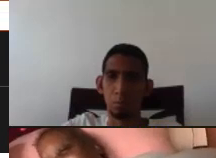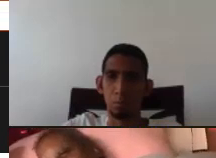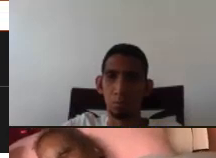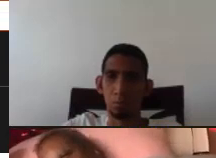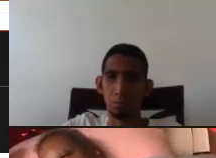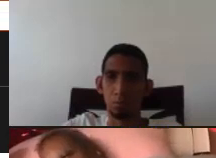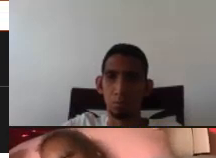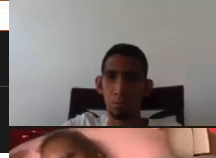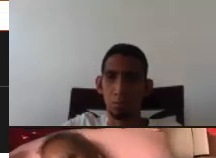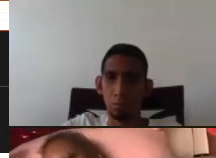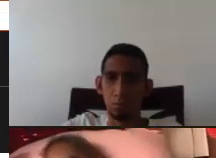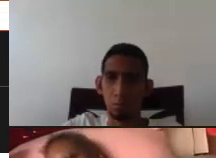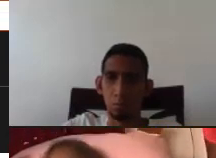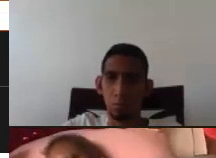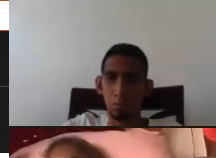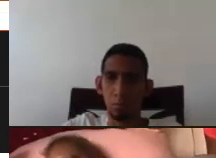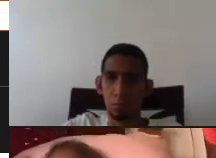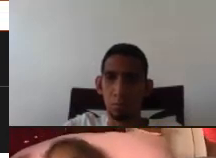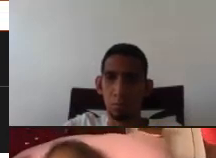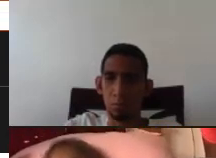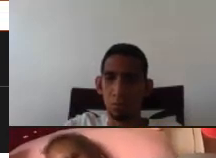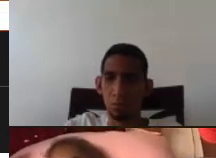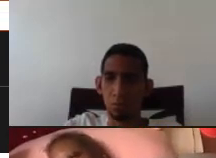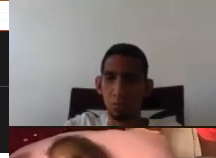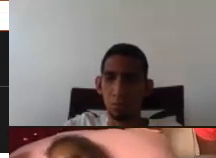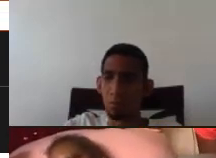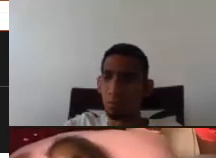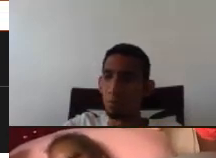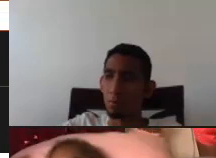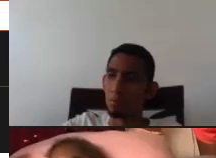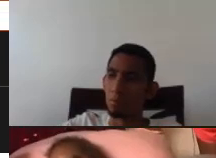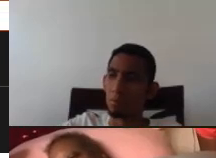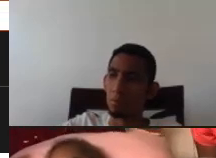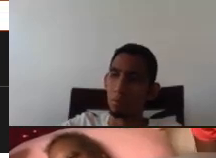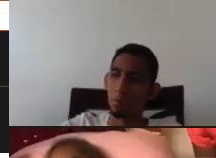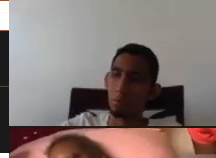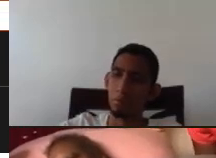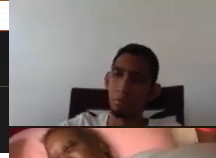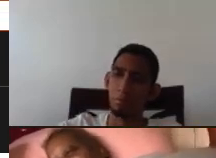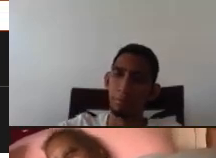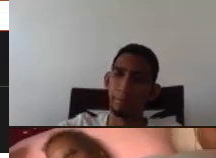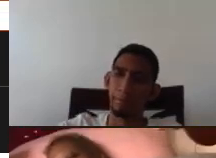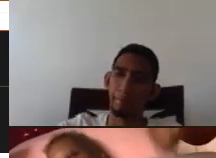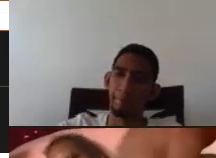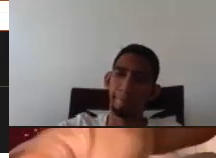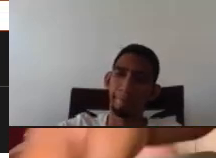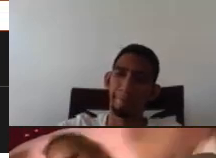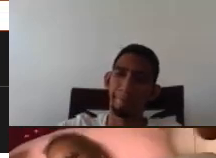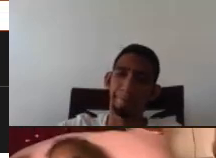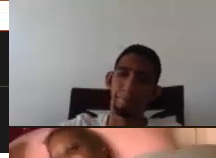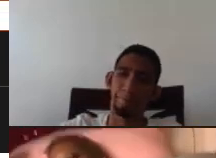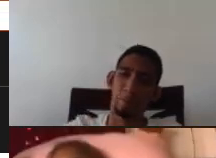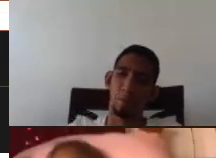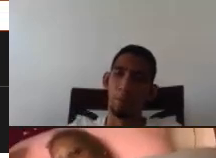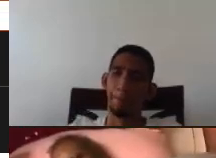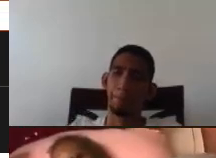it's because those racial and ethnic groups don't trust programs like this, and they want to do everything they can to break down those barriers, to let them